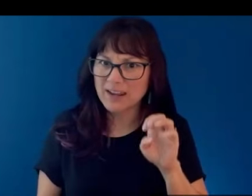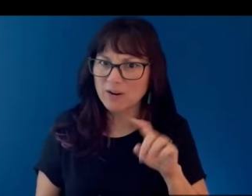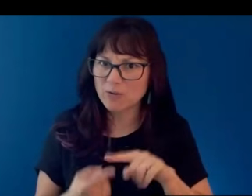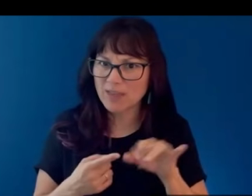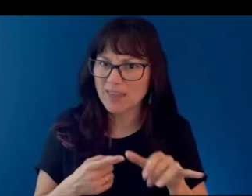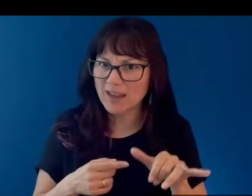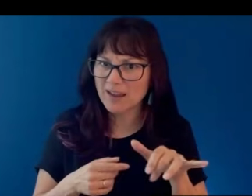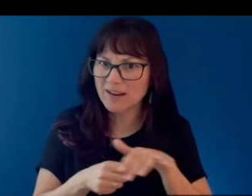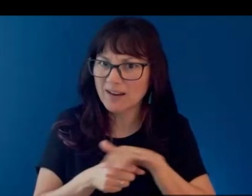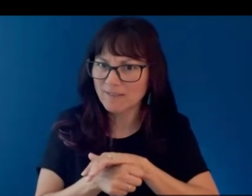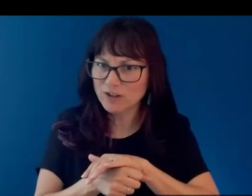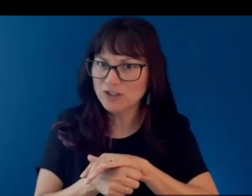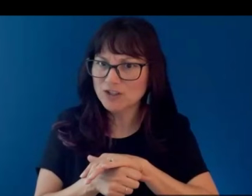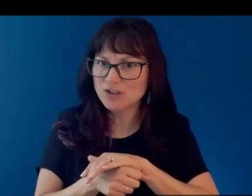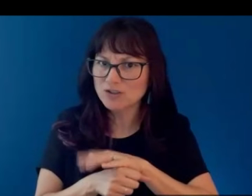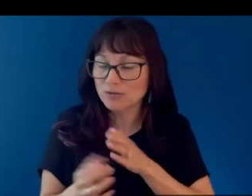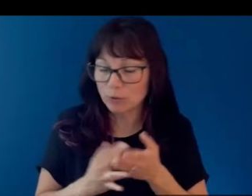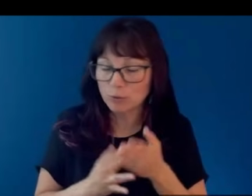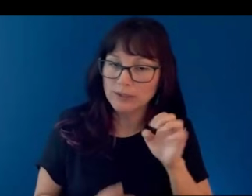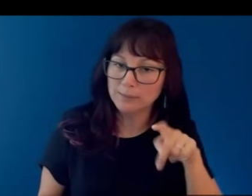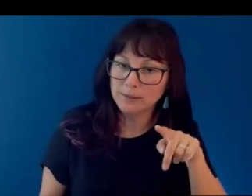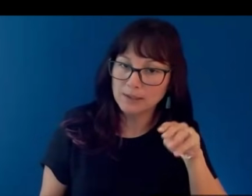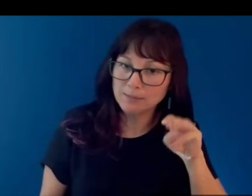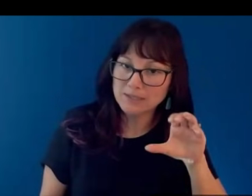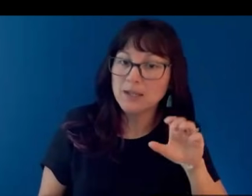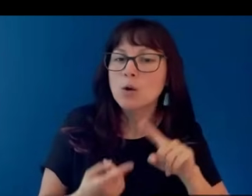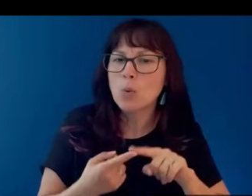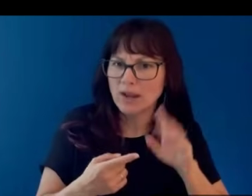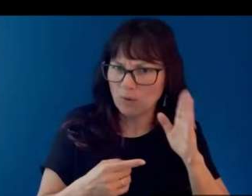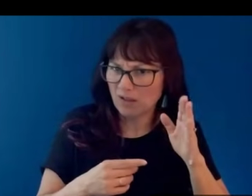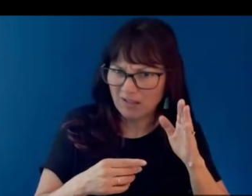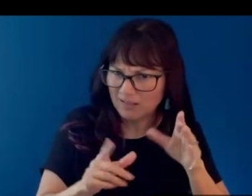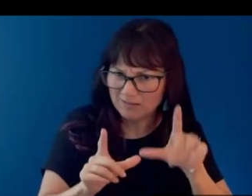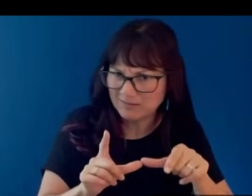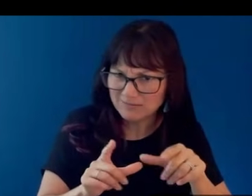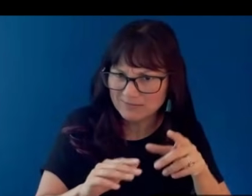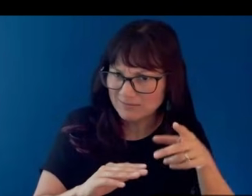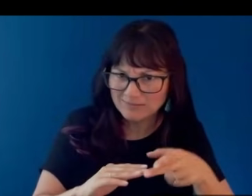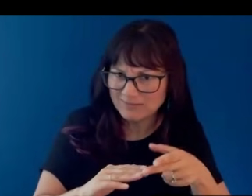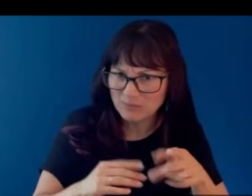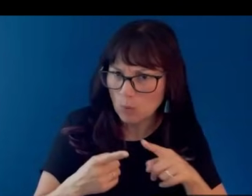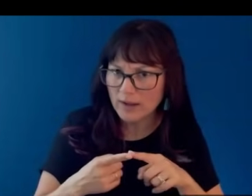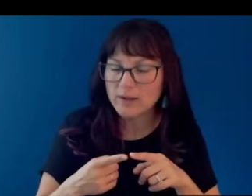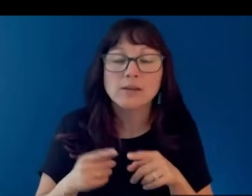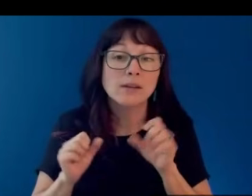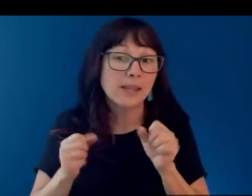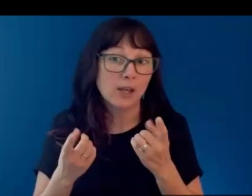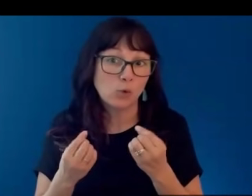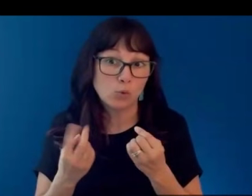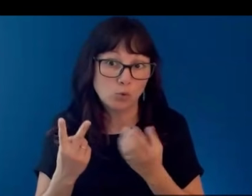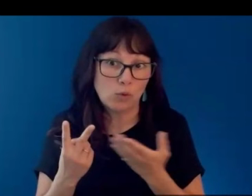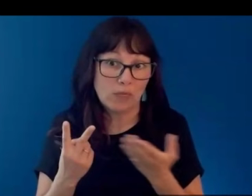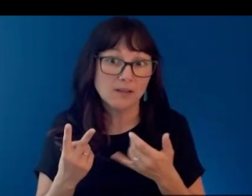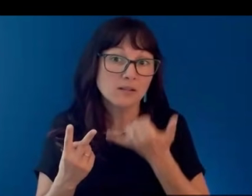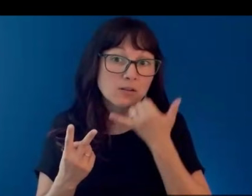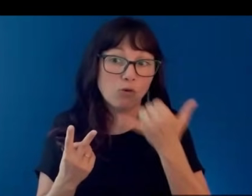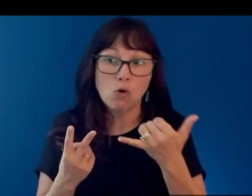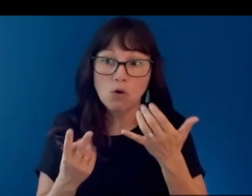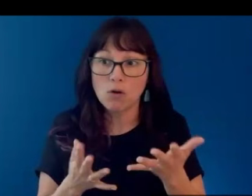coverage through EPMC ends? Well, there's two things you can do. You can call and talk to Social